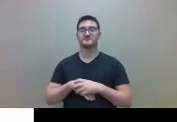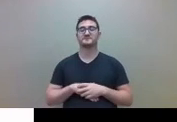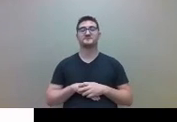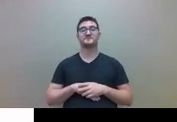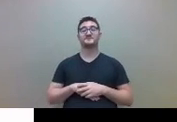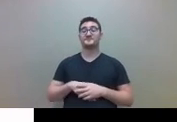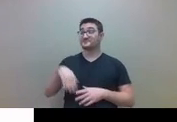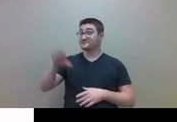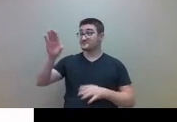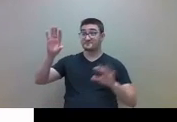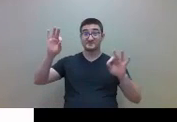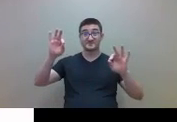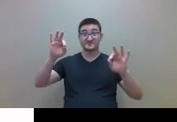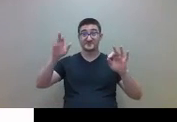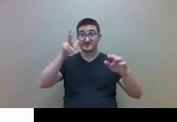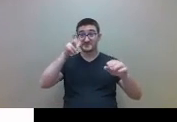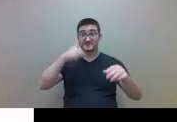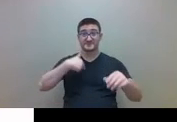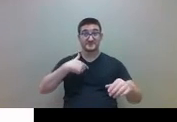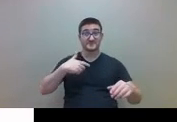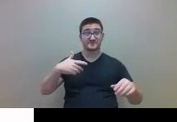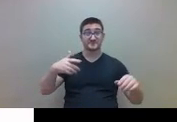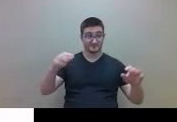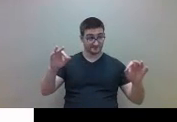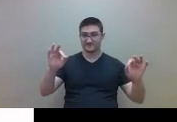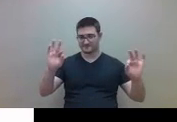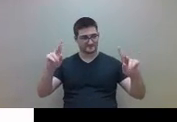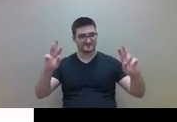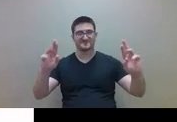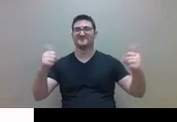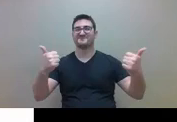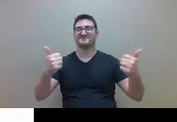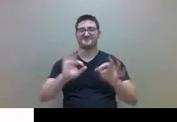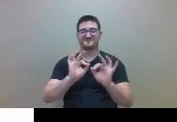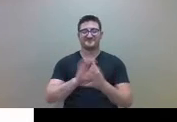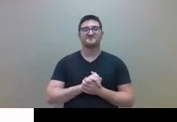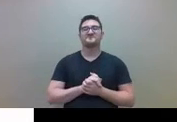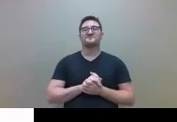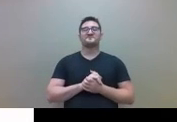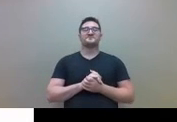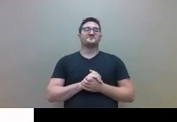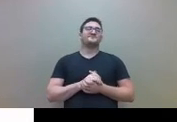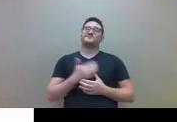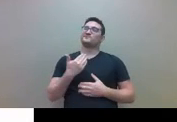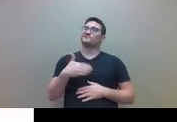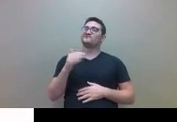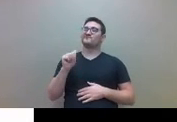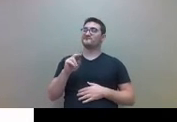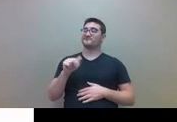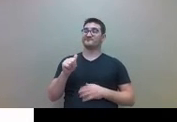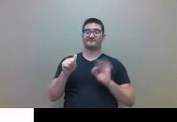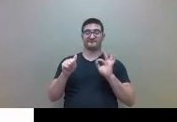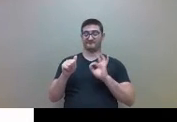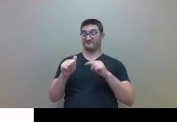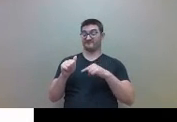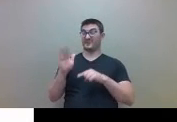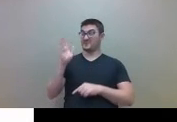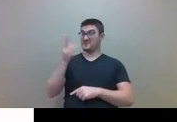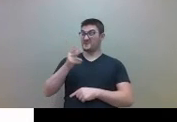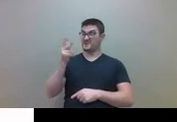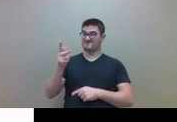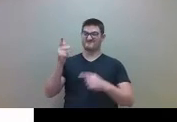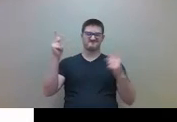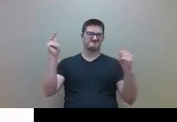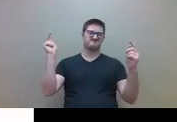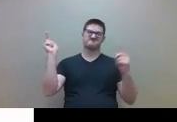Hi, can you hear me okay? Mm-hmm. Yeah, good. Anna, that was a great presentation. I've really been thinking a